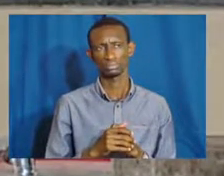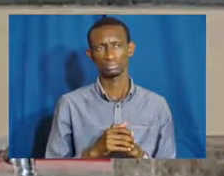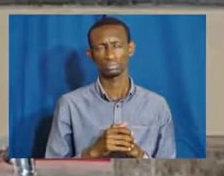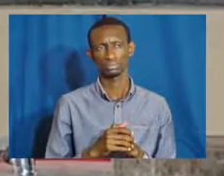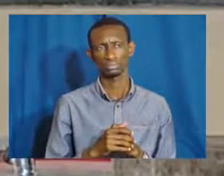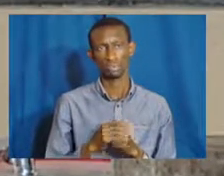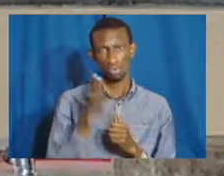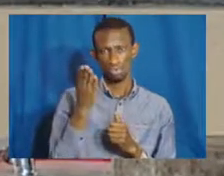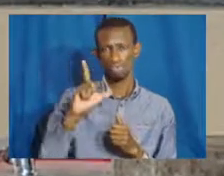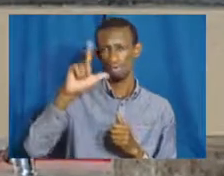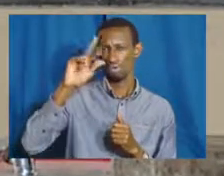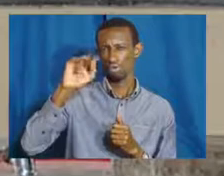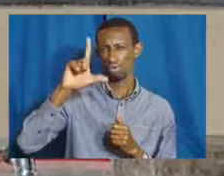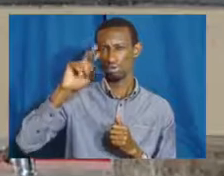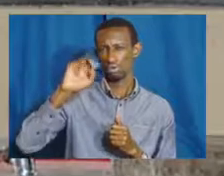of a linear